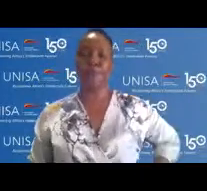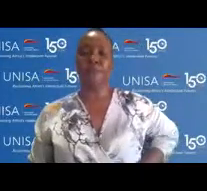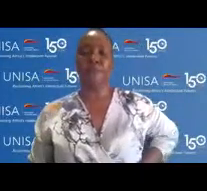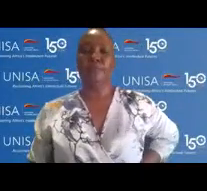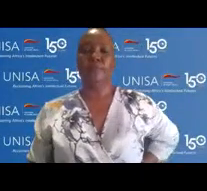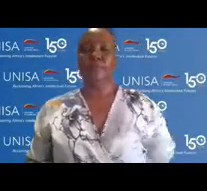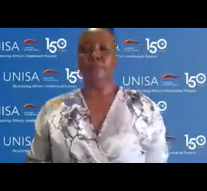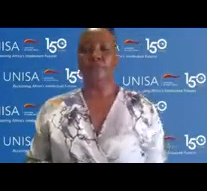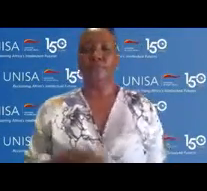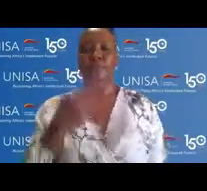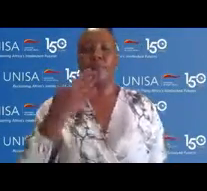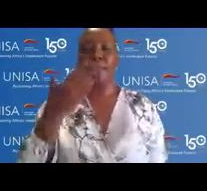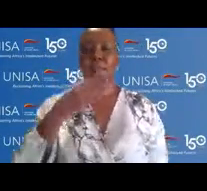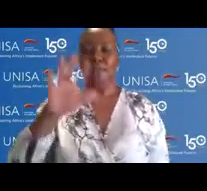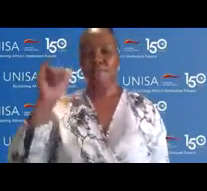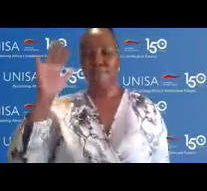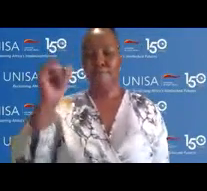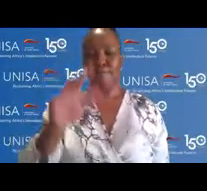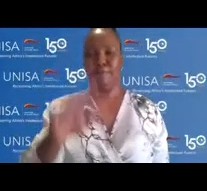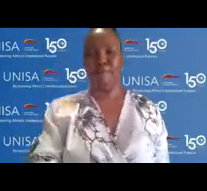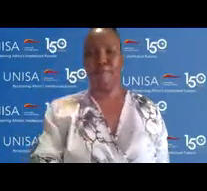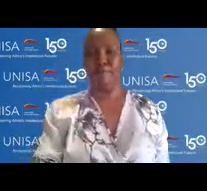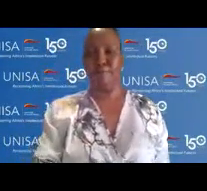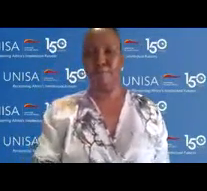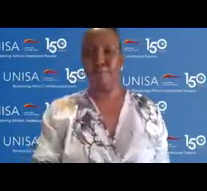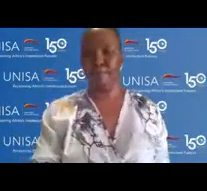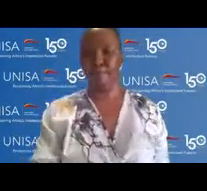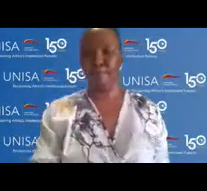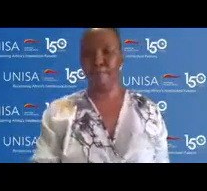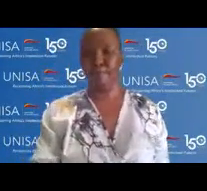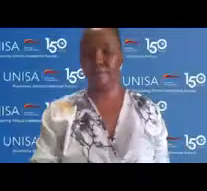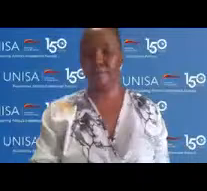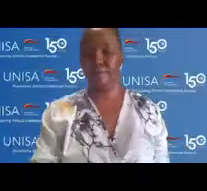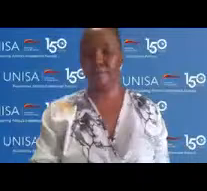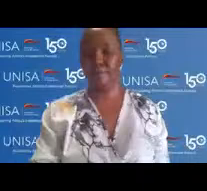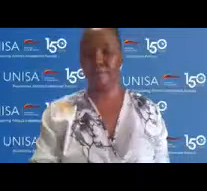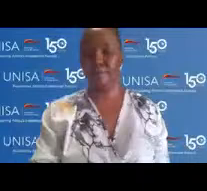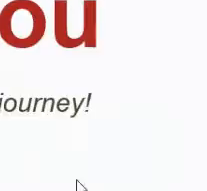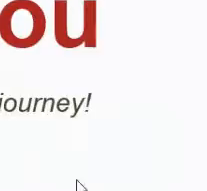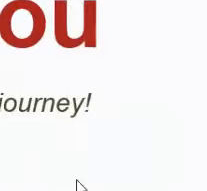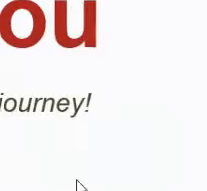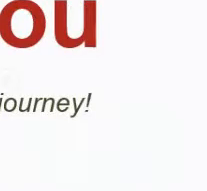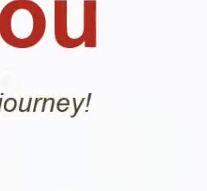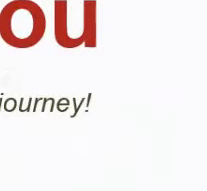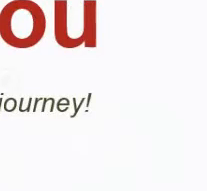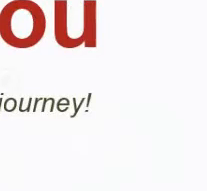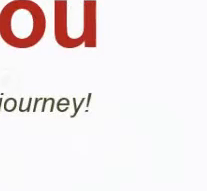Thanks, Lindiwe. Bye, guys. Cheers, bye. Hope to see you at 12 o'clock. Yes.